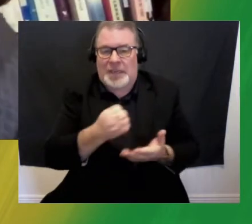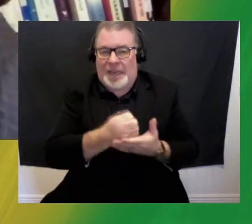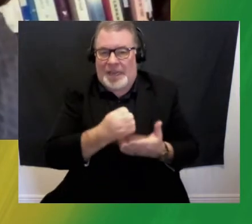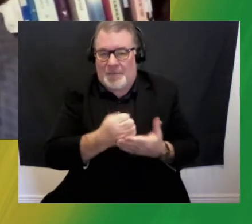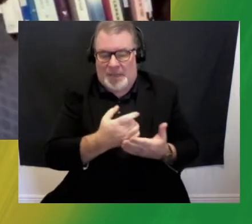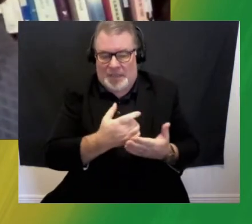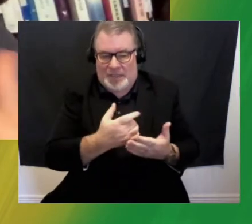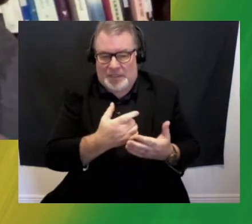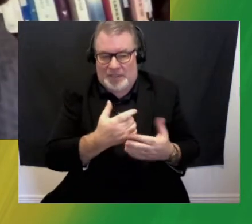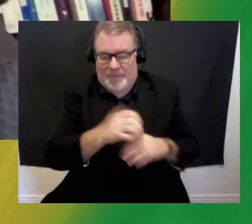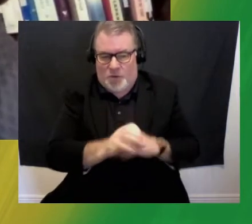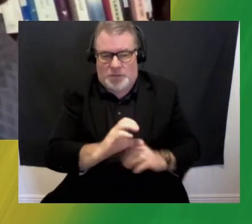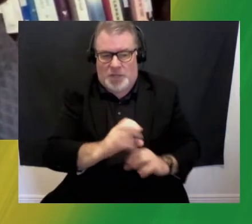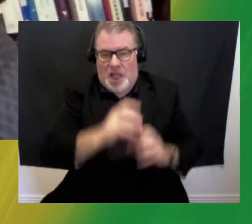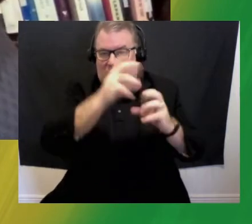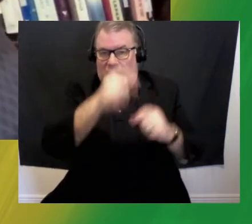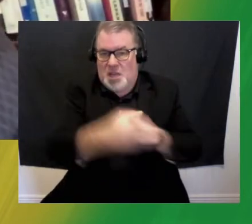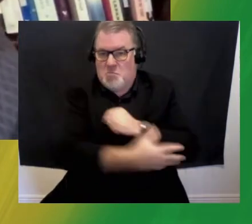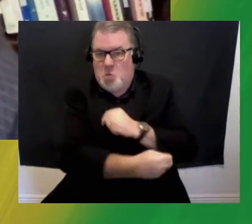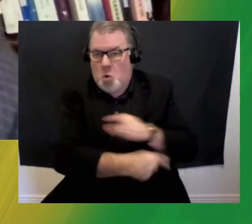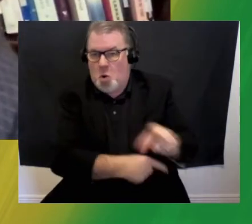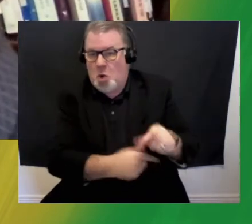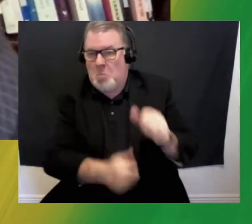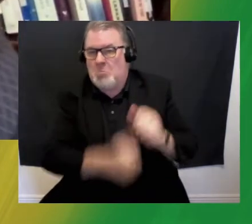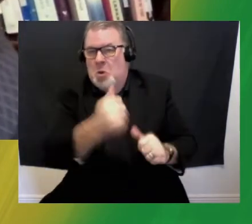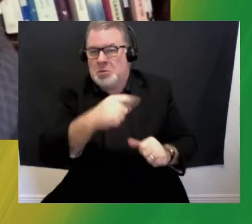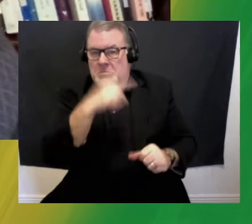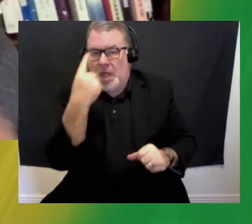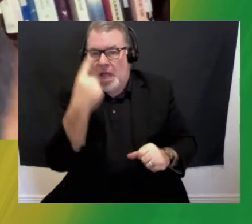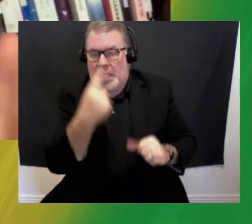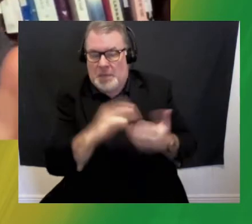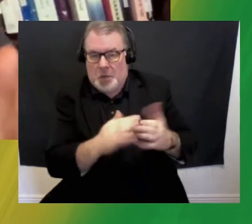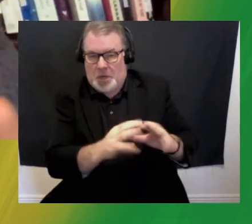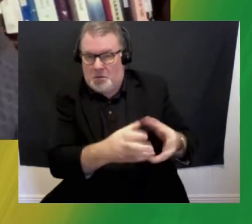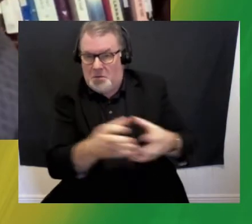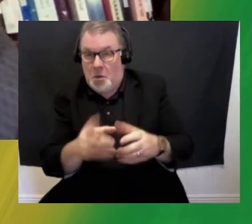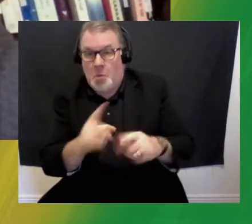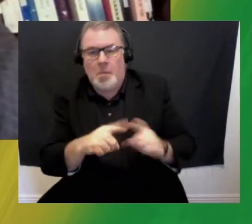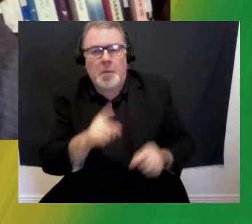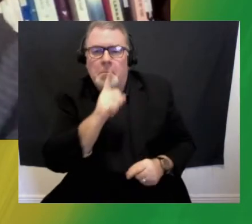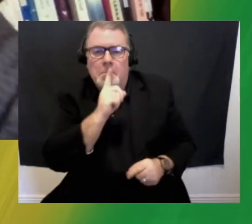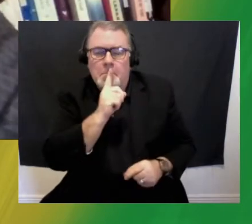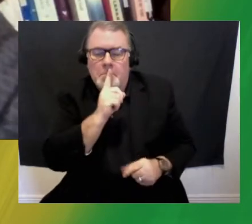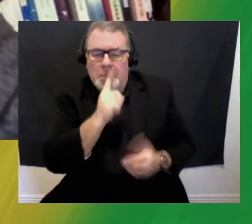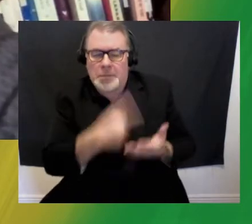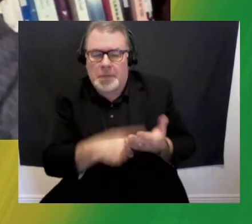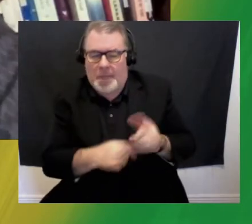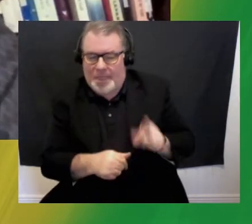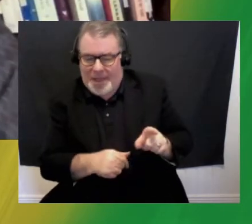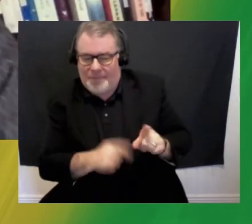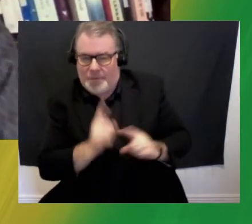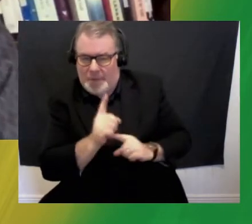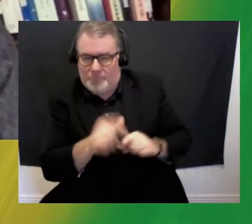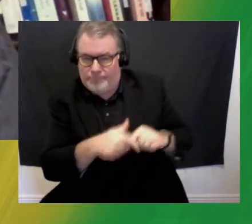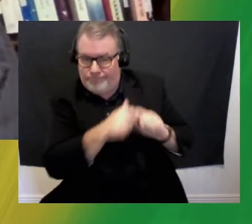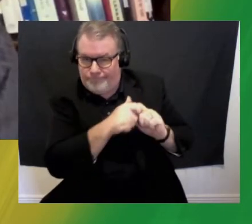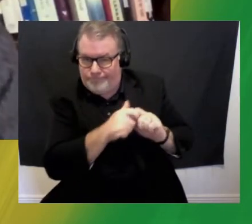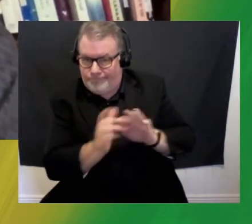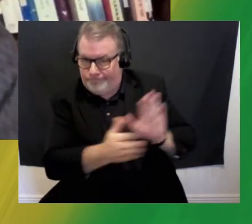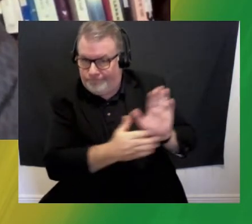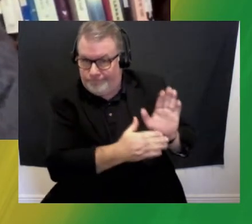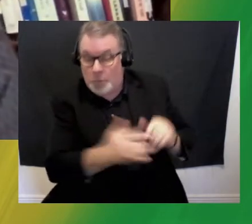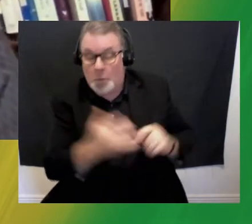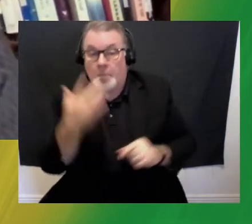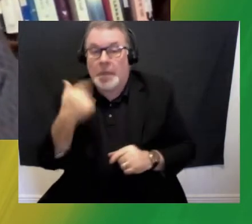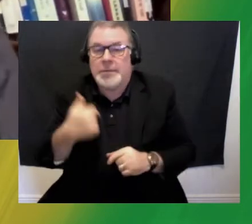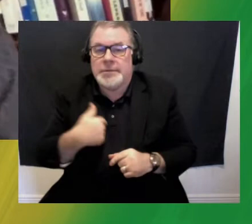these were poor communities and they were overwhelmingly Black communities. But I'm not talking about them for a minute. I'm going to put those people to the side because I'm going